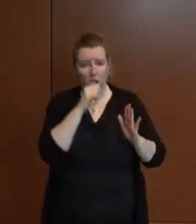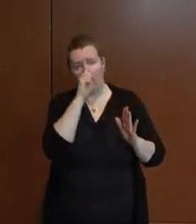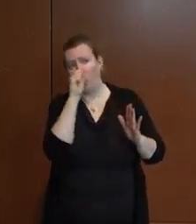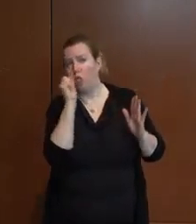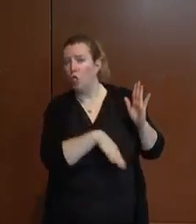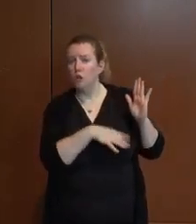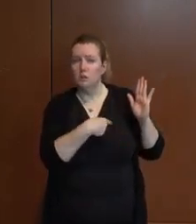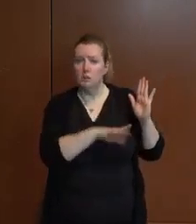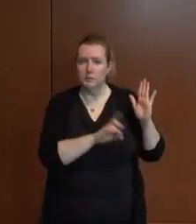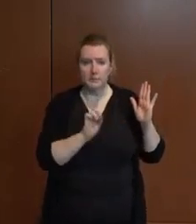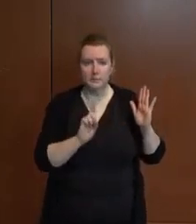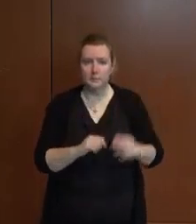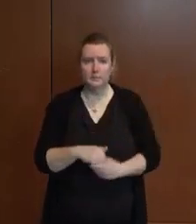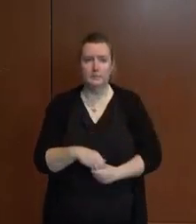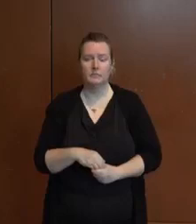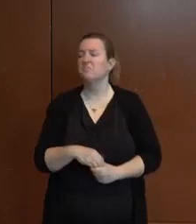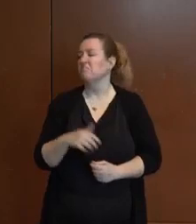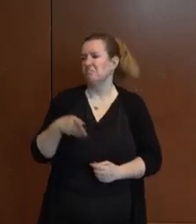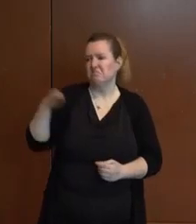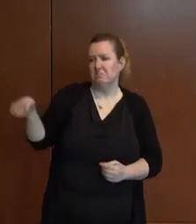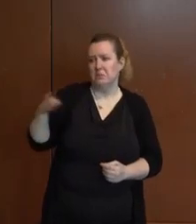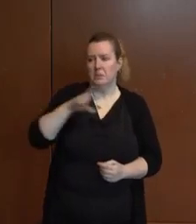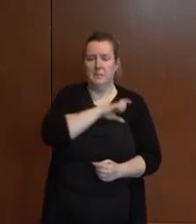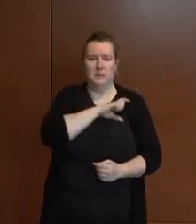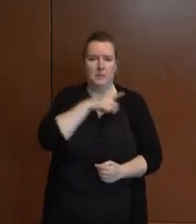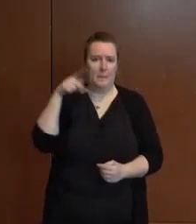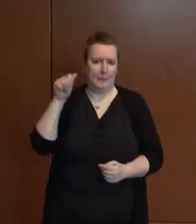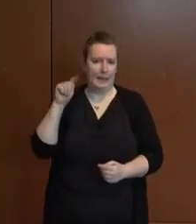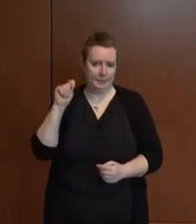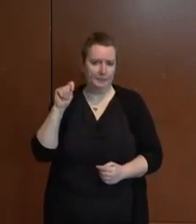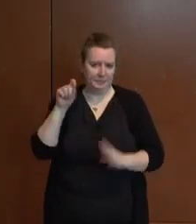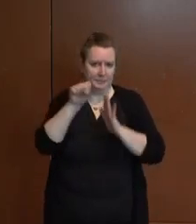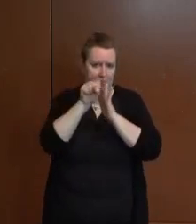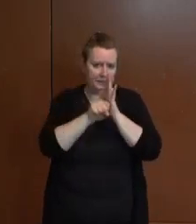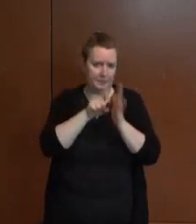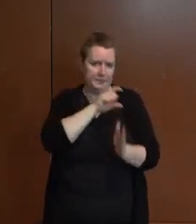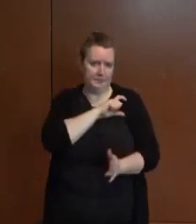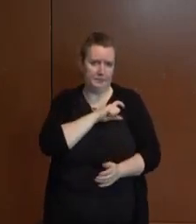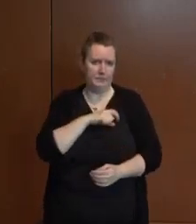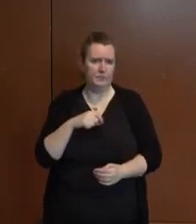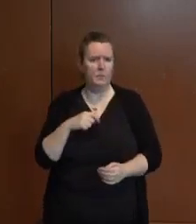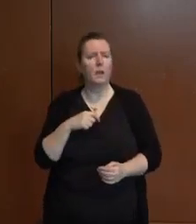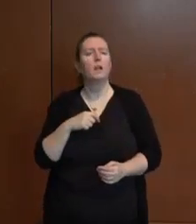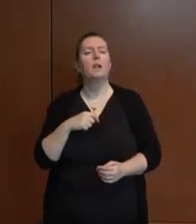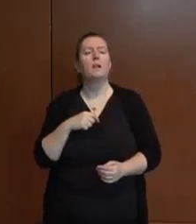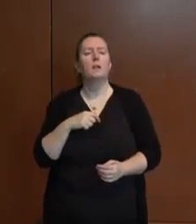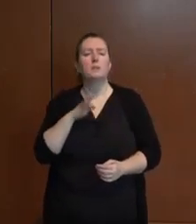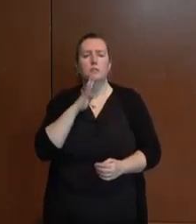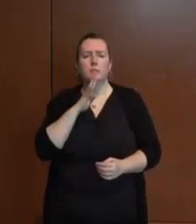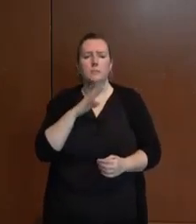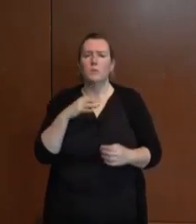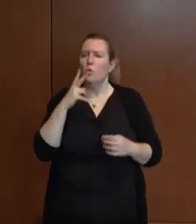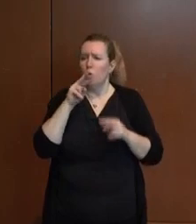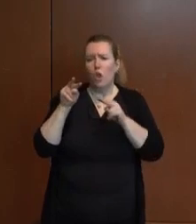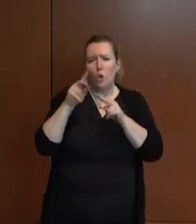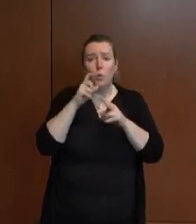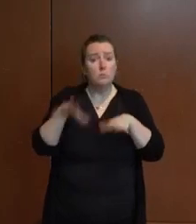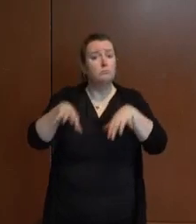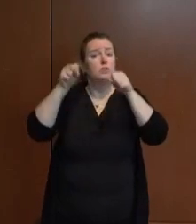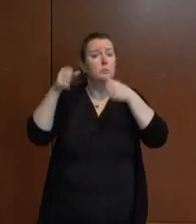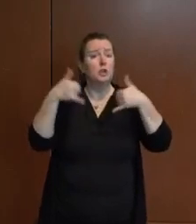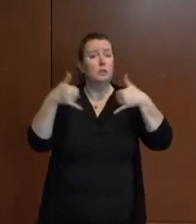was hosting the party or the gathering, and we need maybe to shift to, which I think you might have seen last night in Newark, that